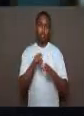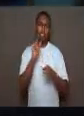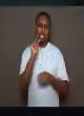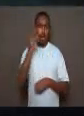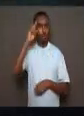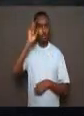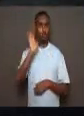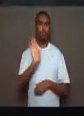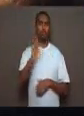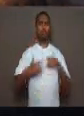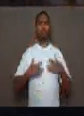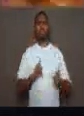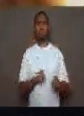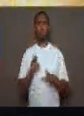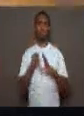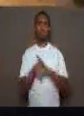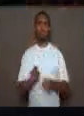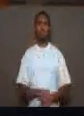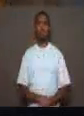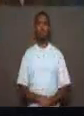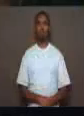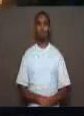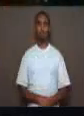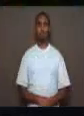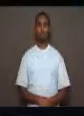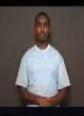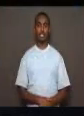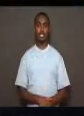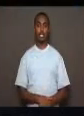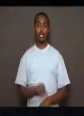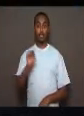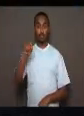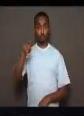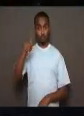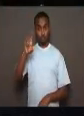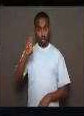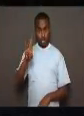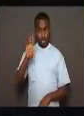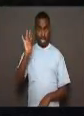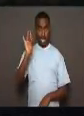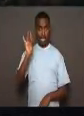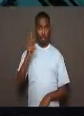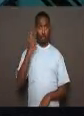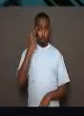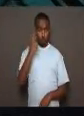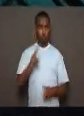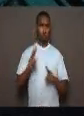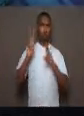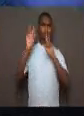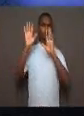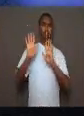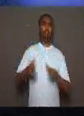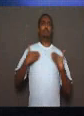reasons for your feelings about it. In Super 8, there were two things I greatly